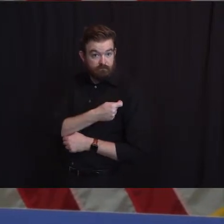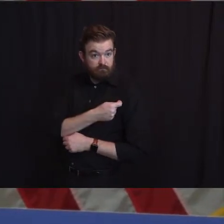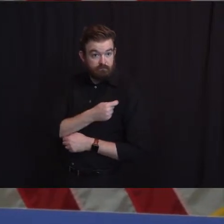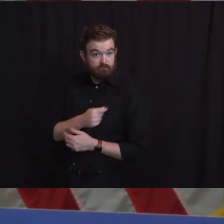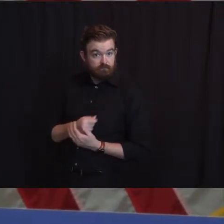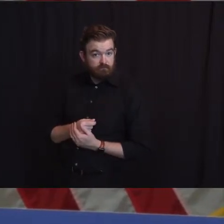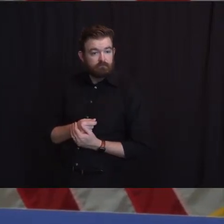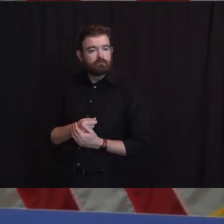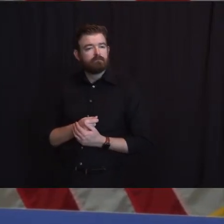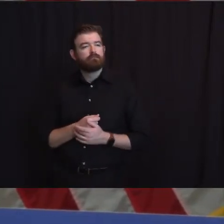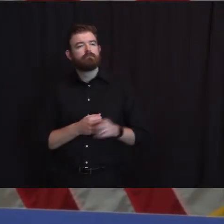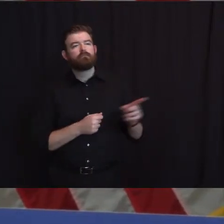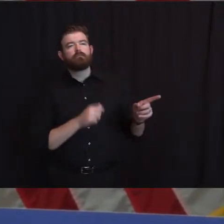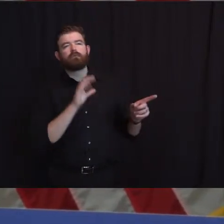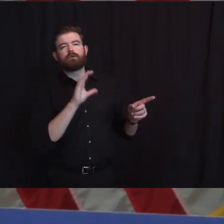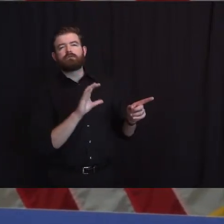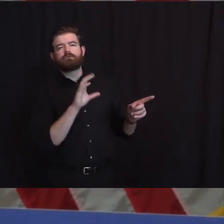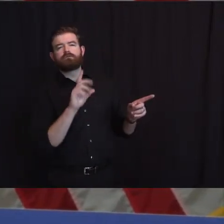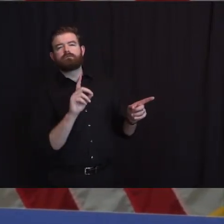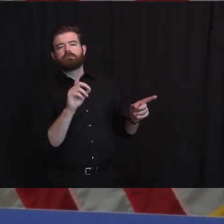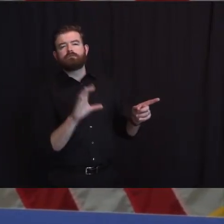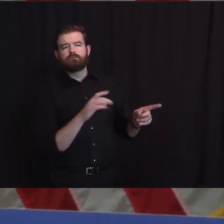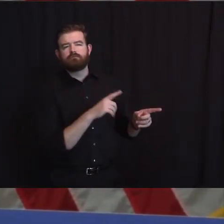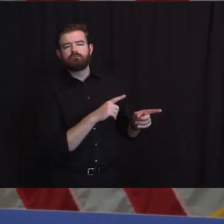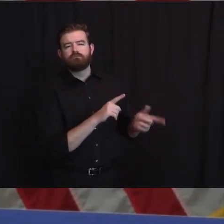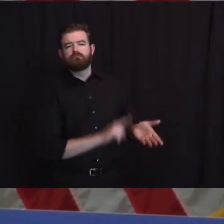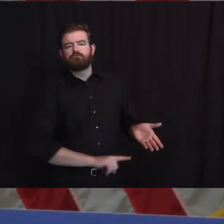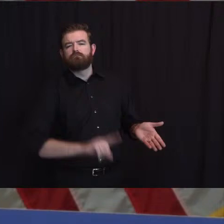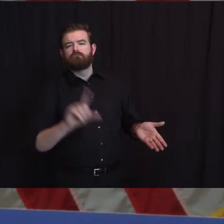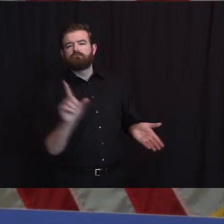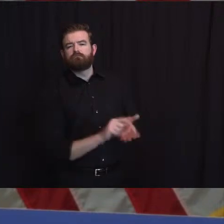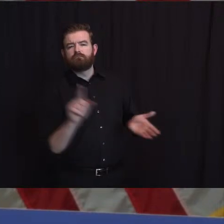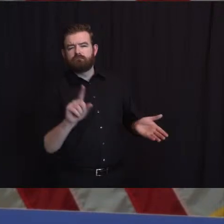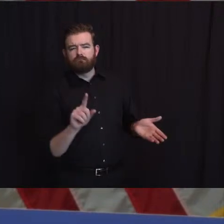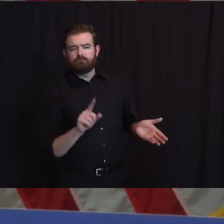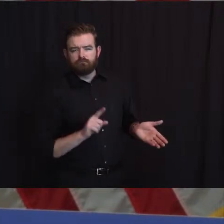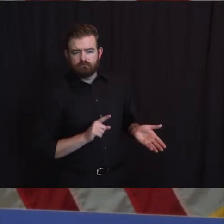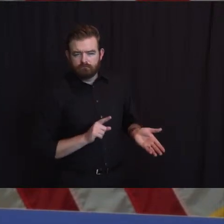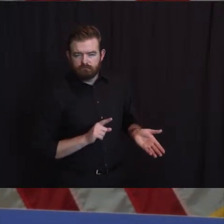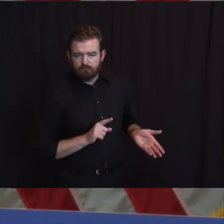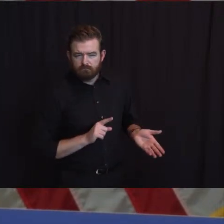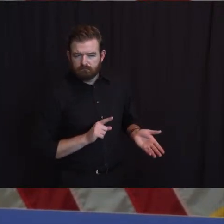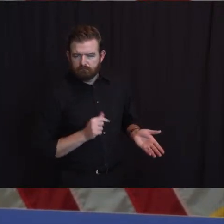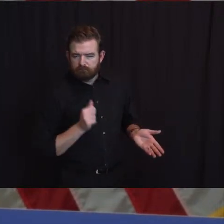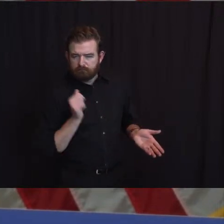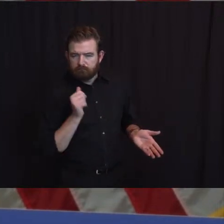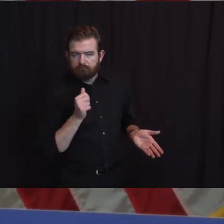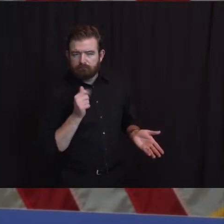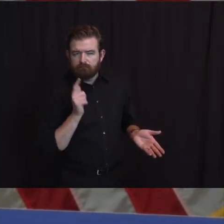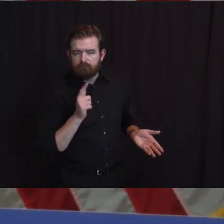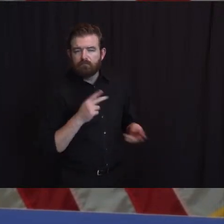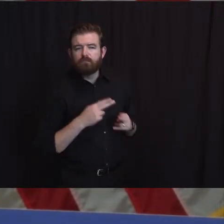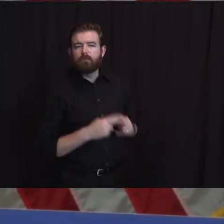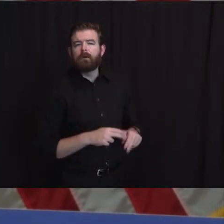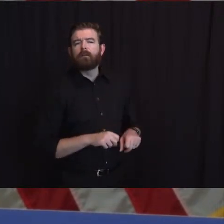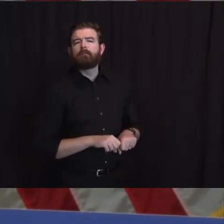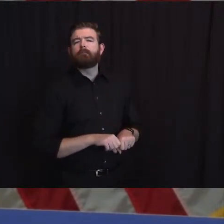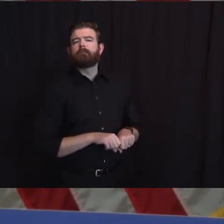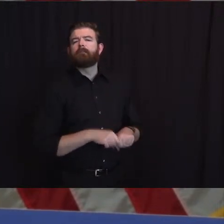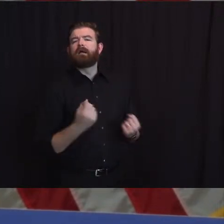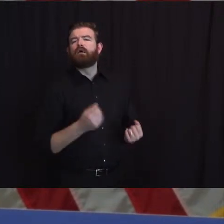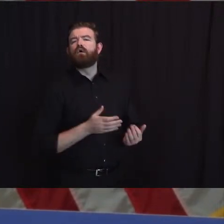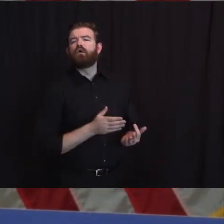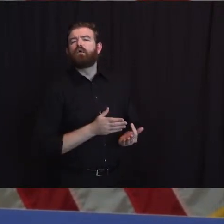out, today's the 26th, right? So yesterday, date on what we call breakthrough disease, and we've talked about that at previous